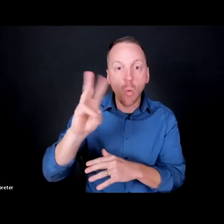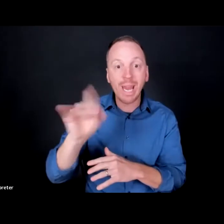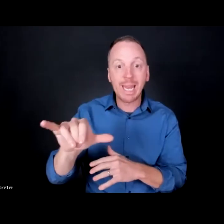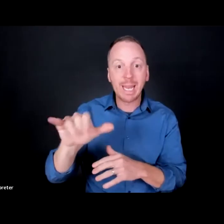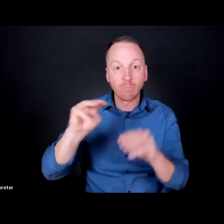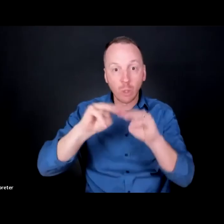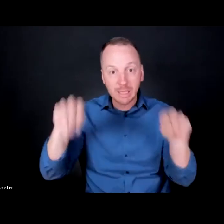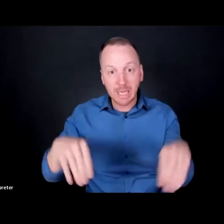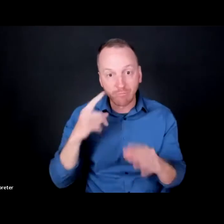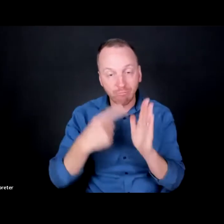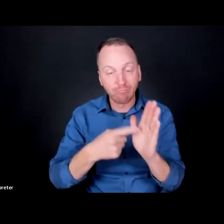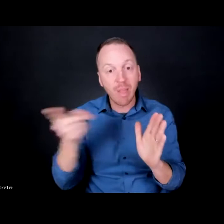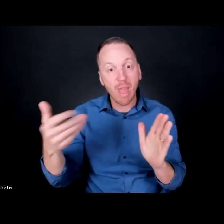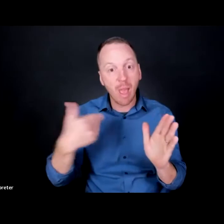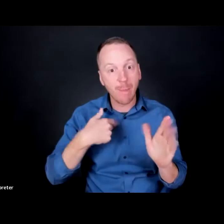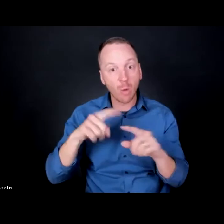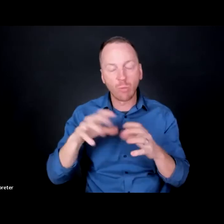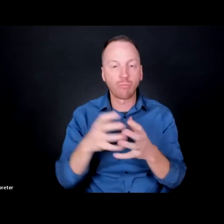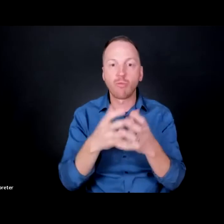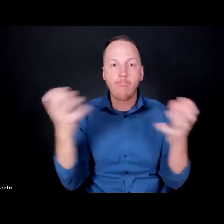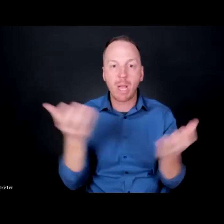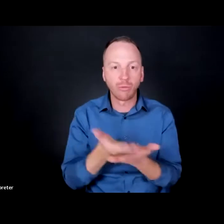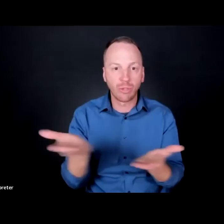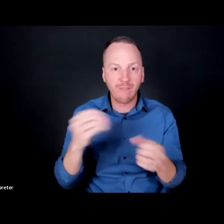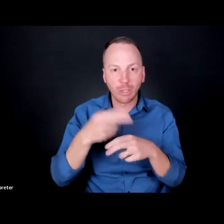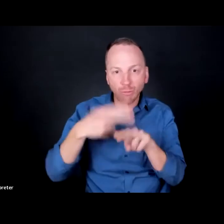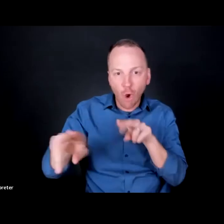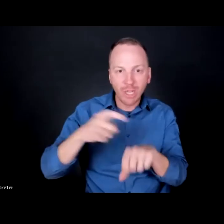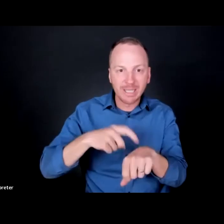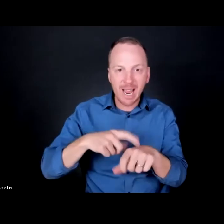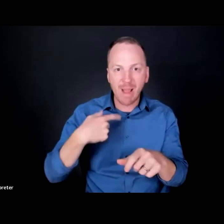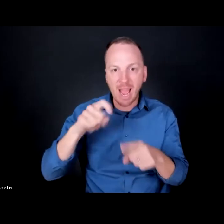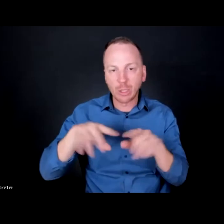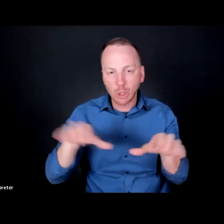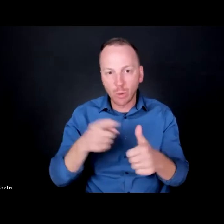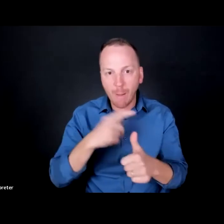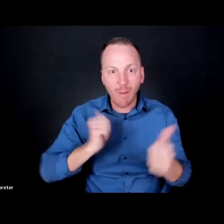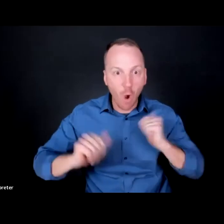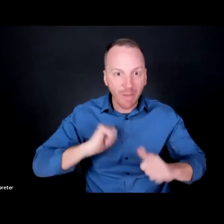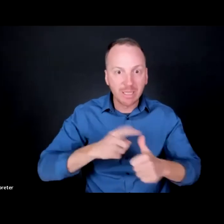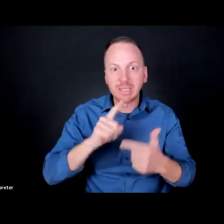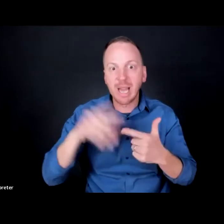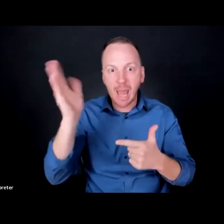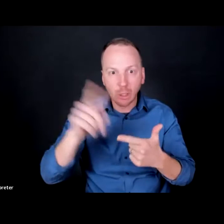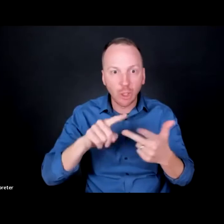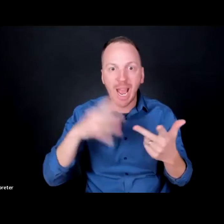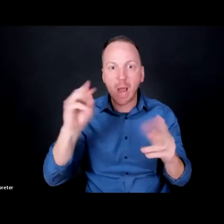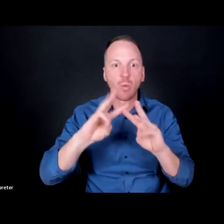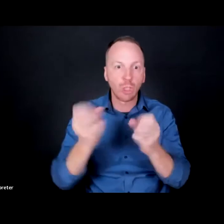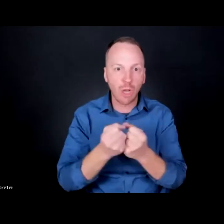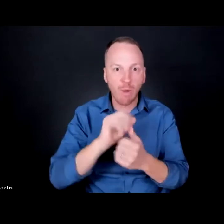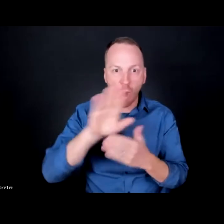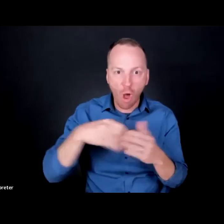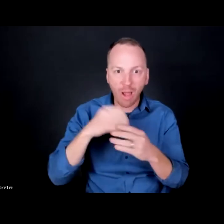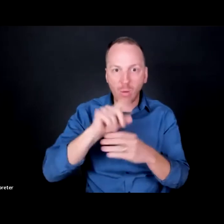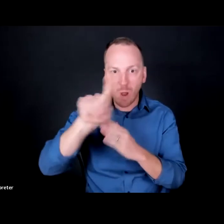Museum, they had me do way too much stuff in a short amount of time. I had to do a performance, a lecture, and a workshop all in